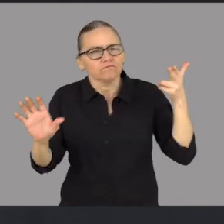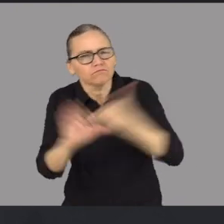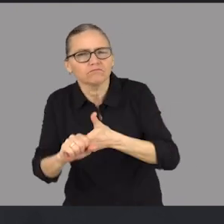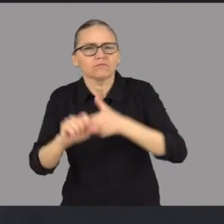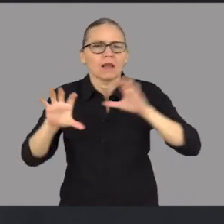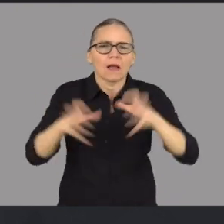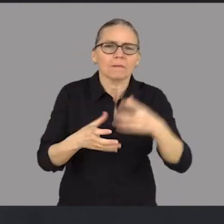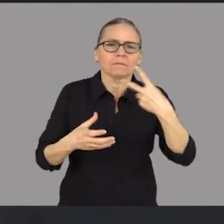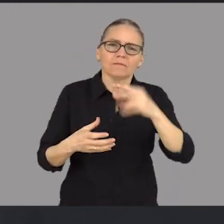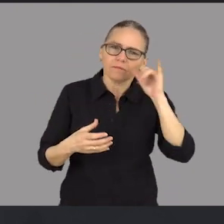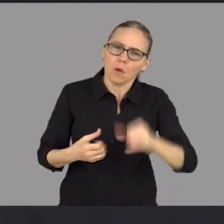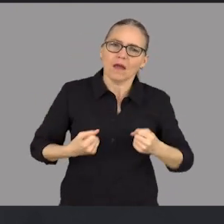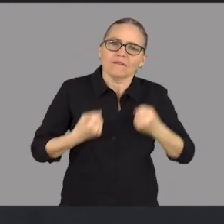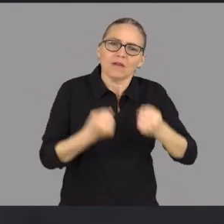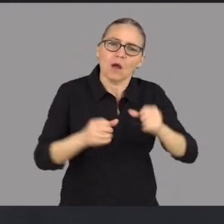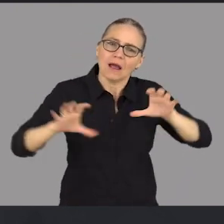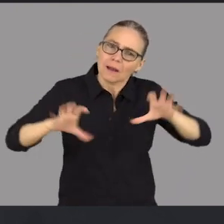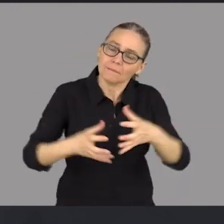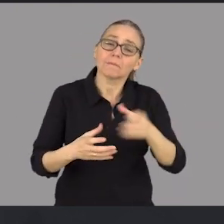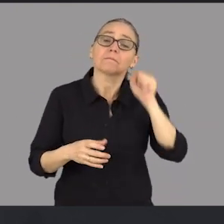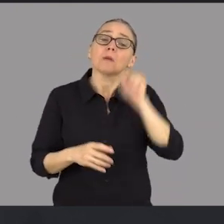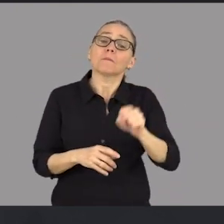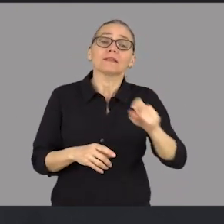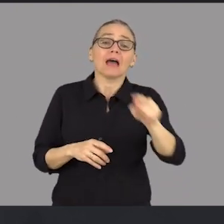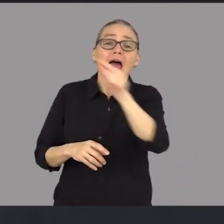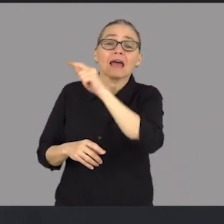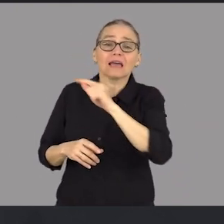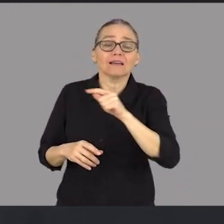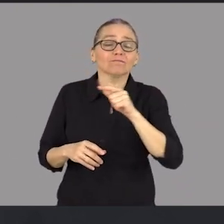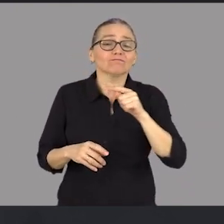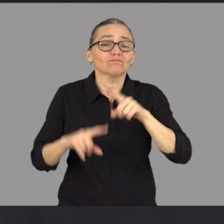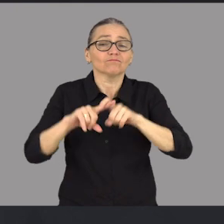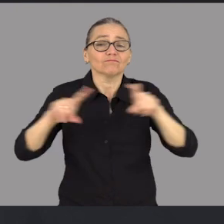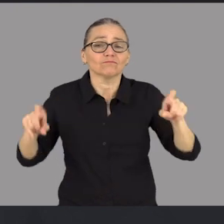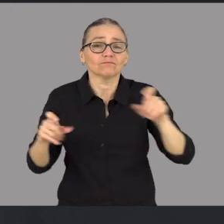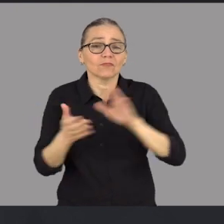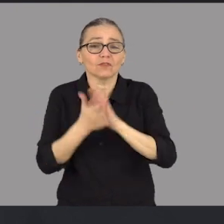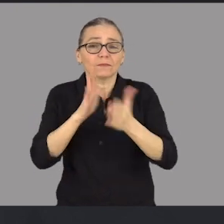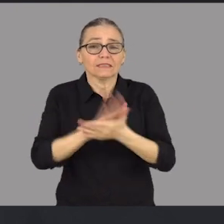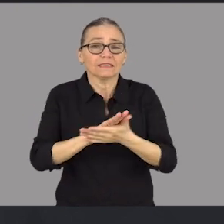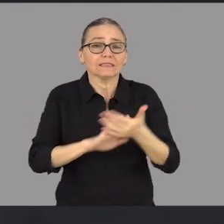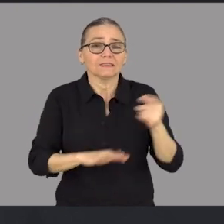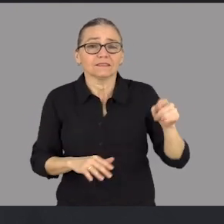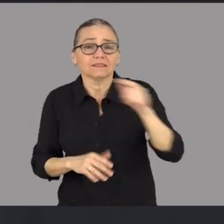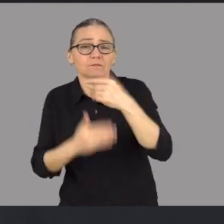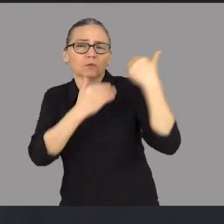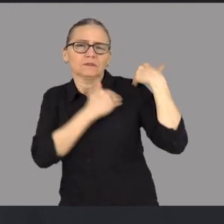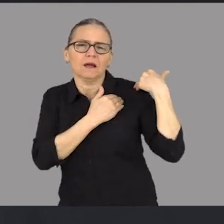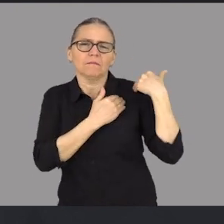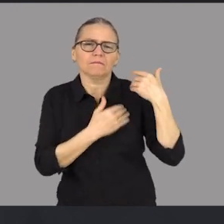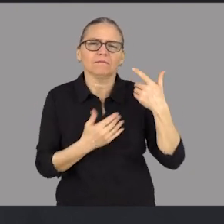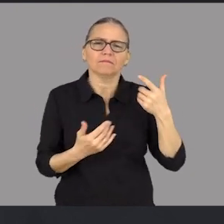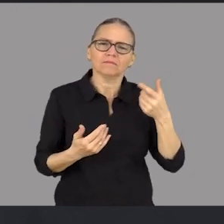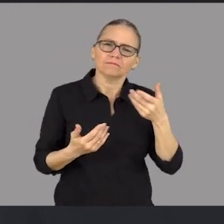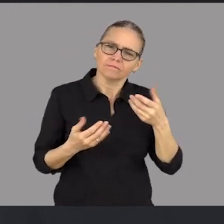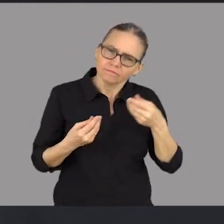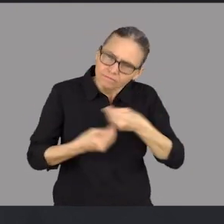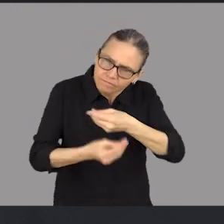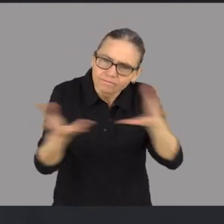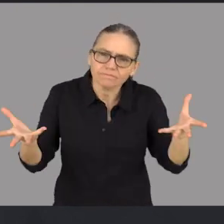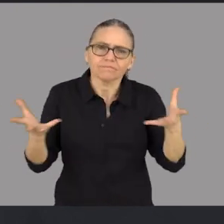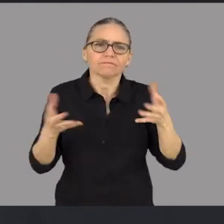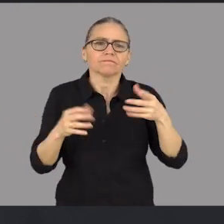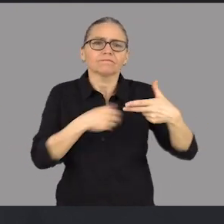also going to kind of say the same thing. Don't be afraid and really involve your team. Make it a team effort all the